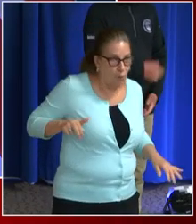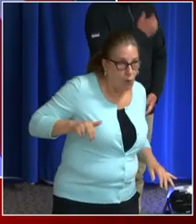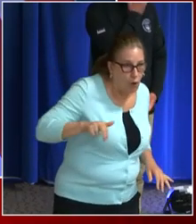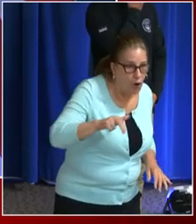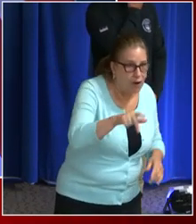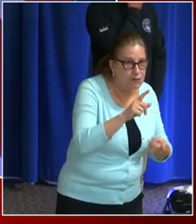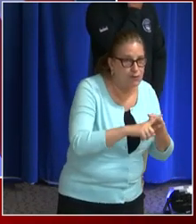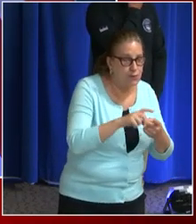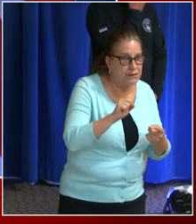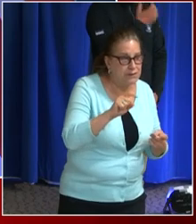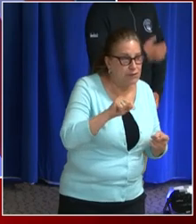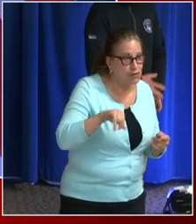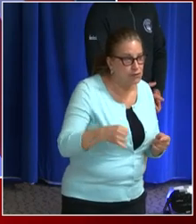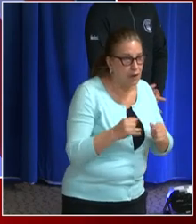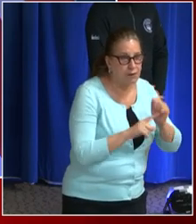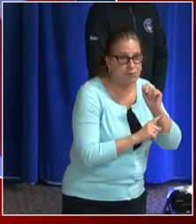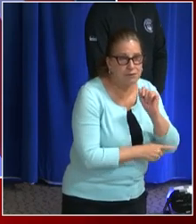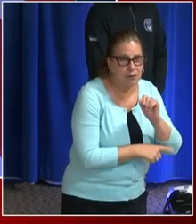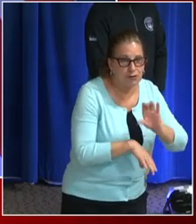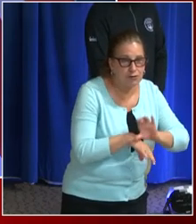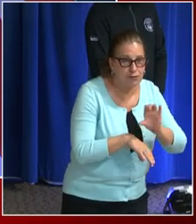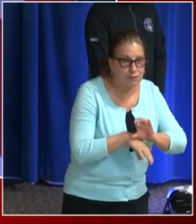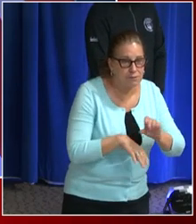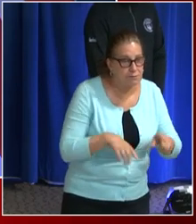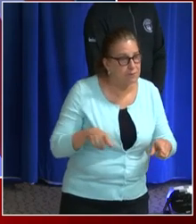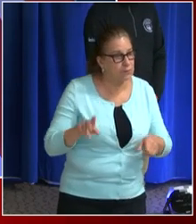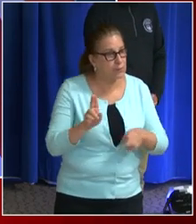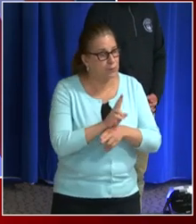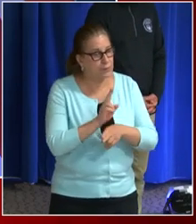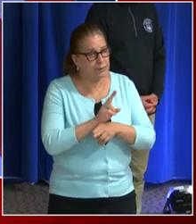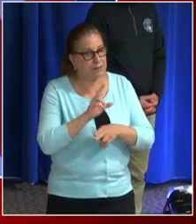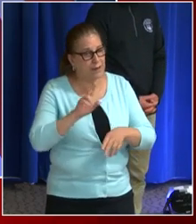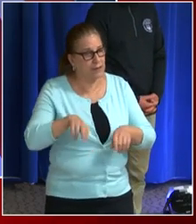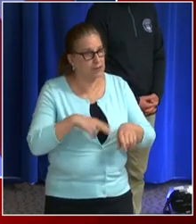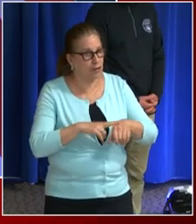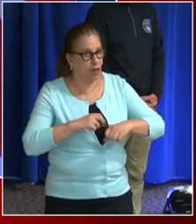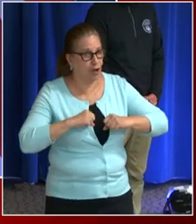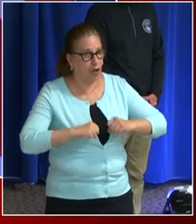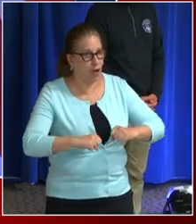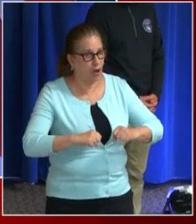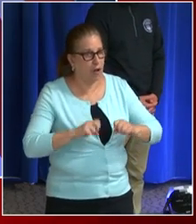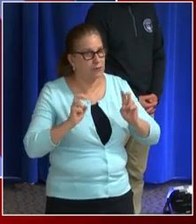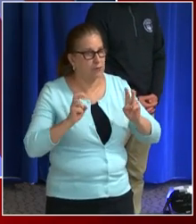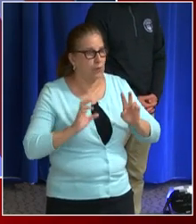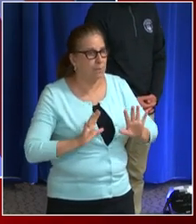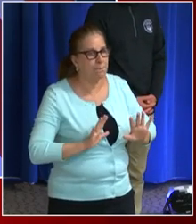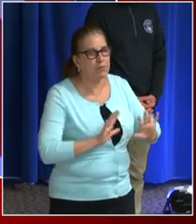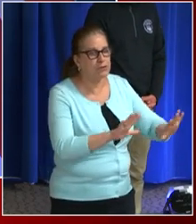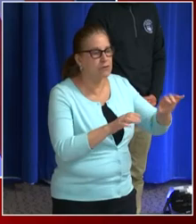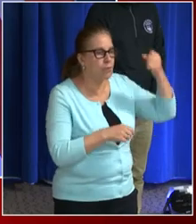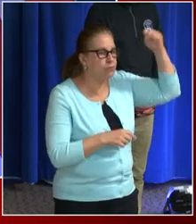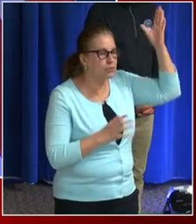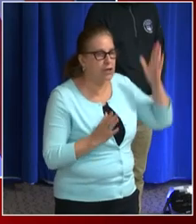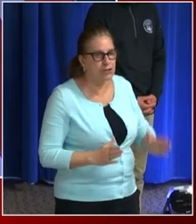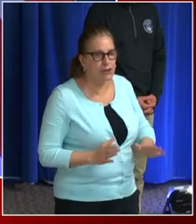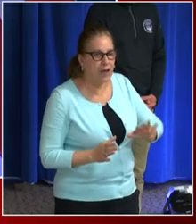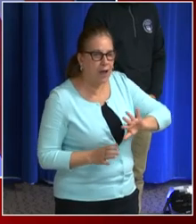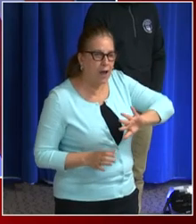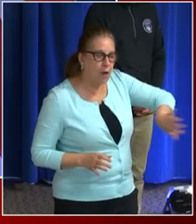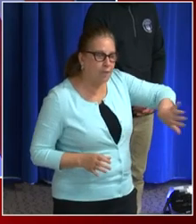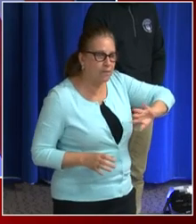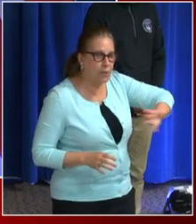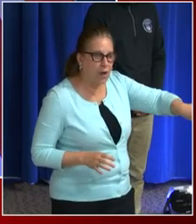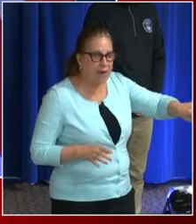Arlington Police, DC National Guard, had moved the protesters down I Street down 16th Street away from